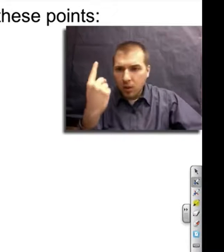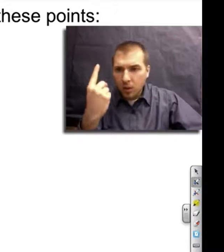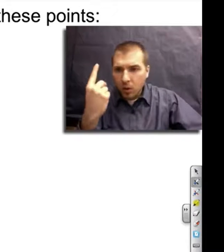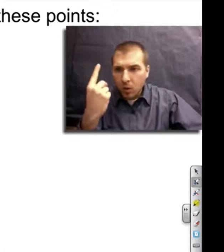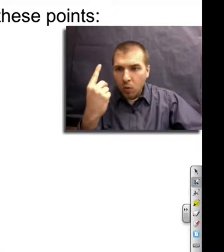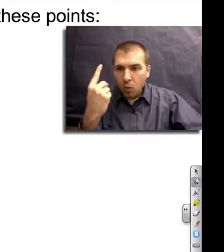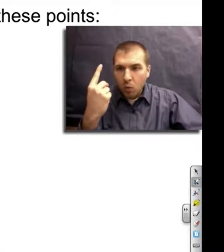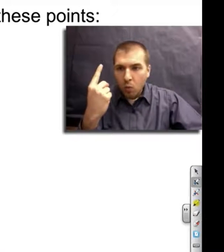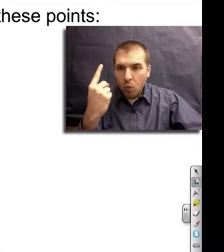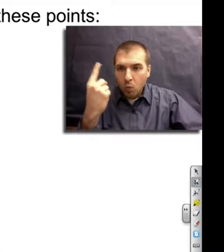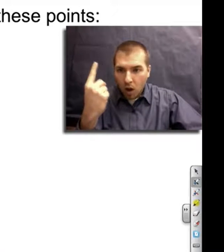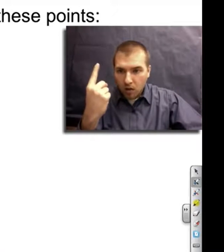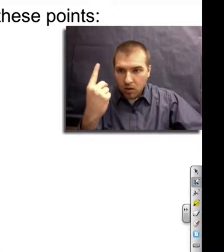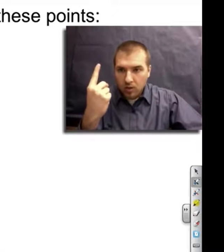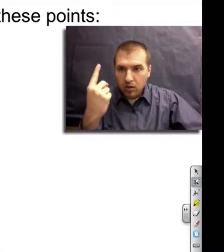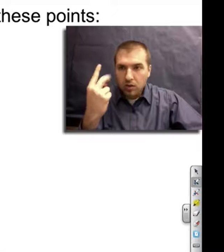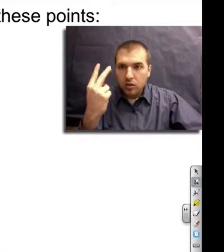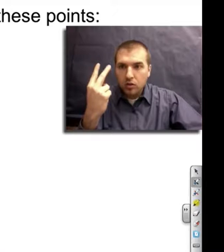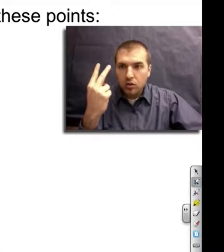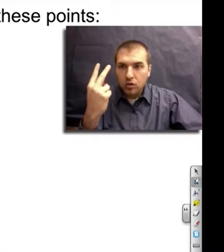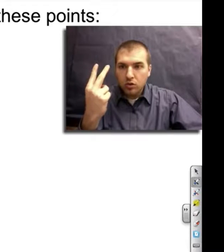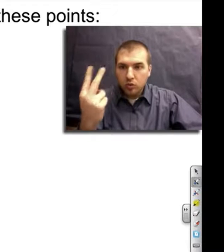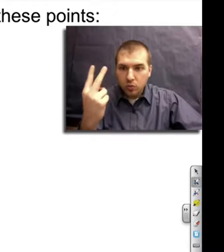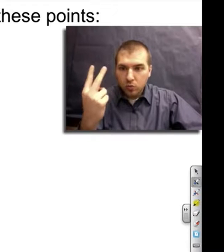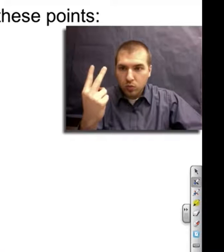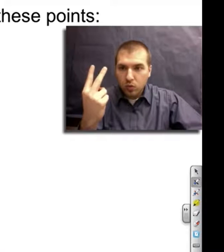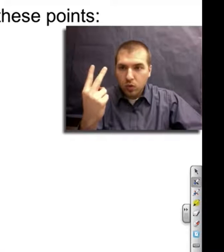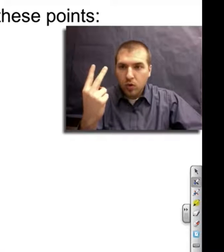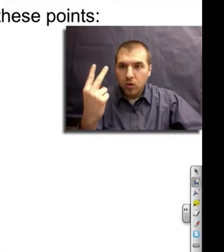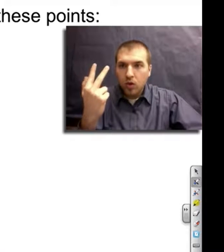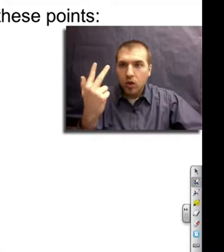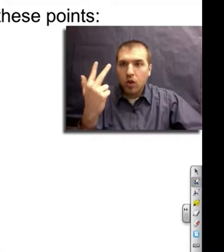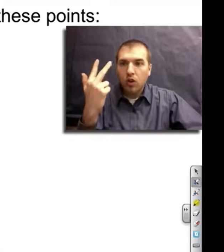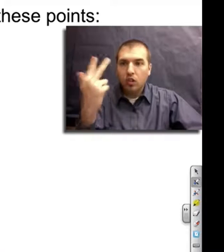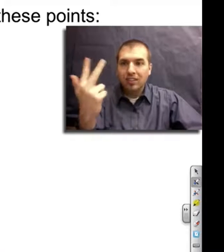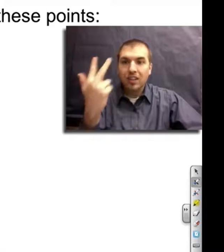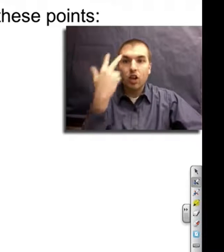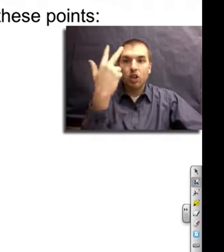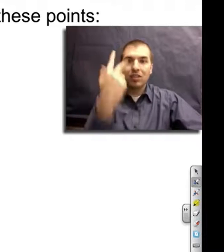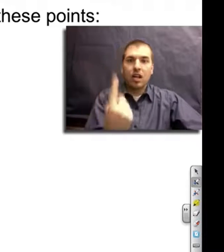So looking at the graph, how many is it going up?